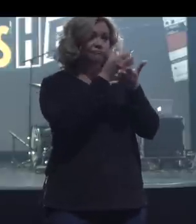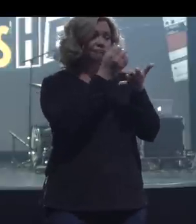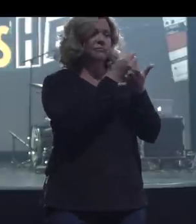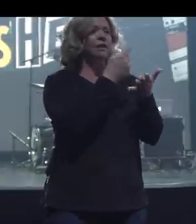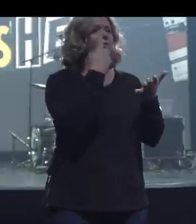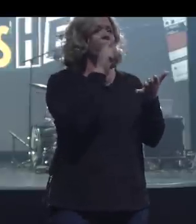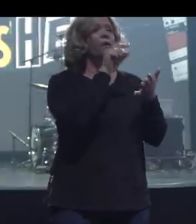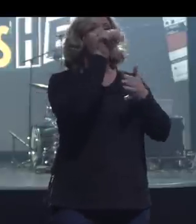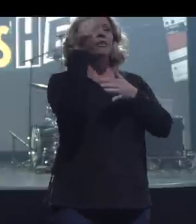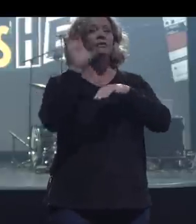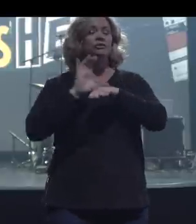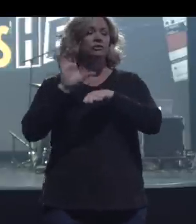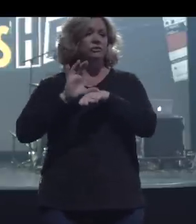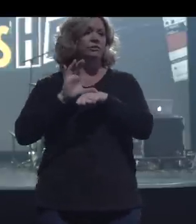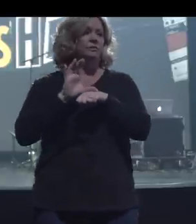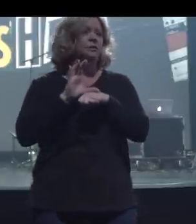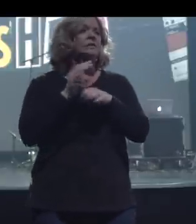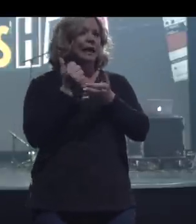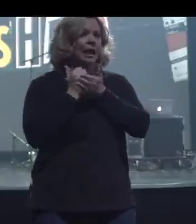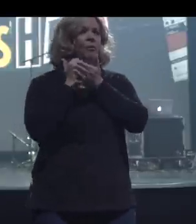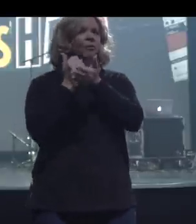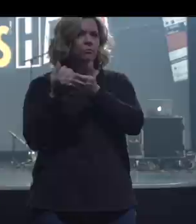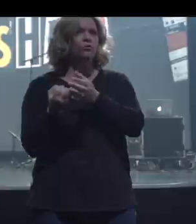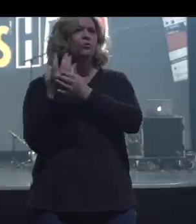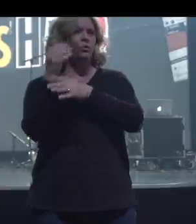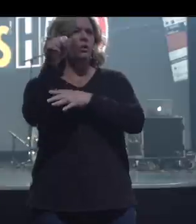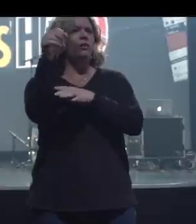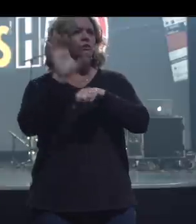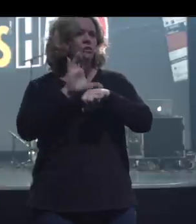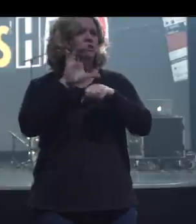other churches across the valley to help them grow. And so